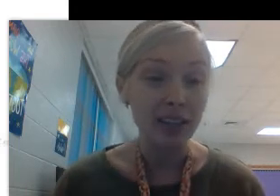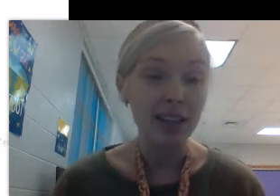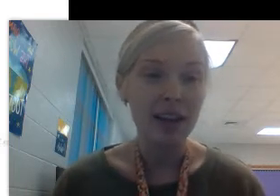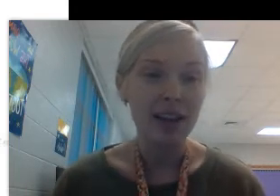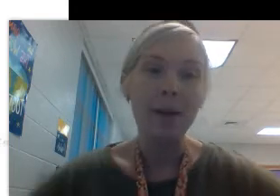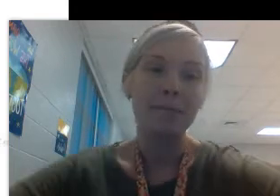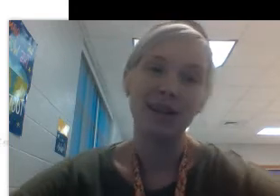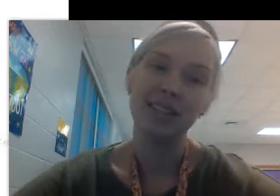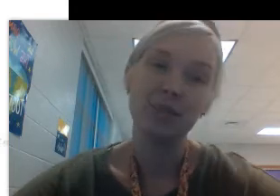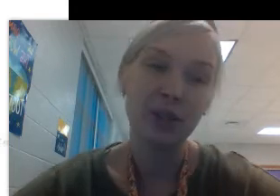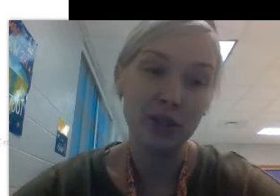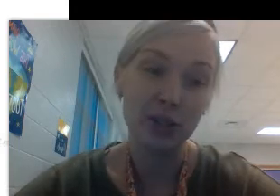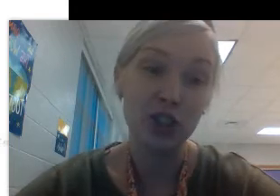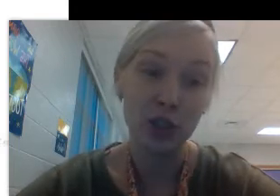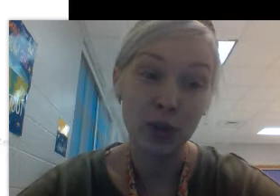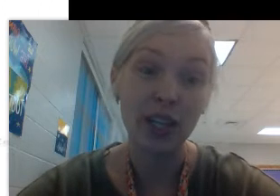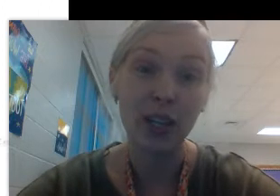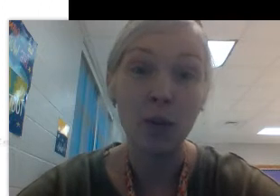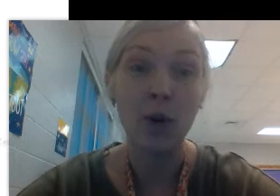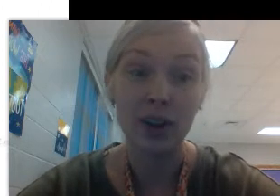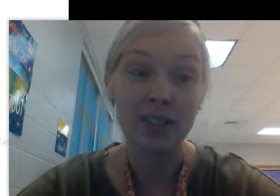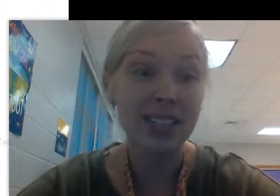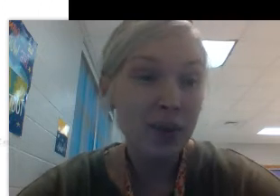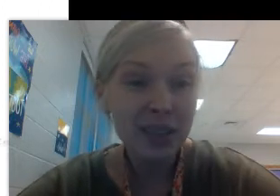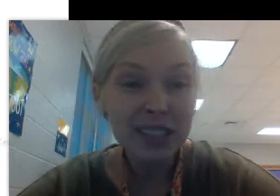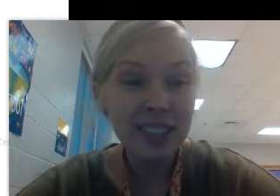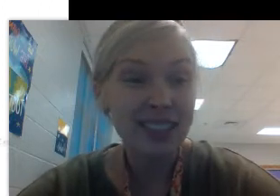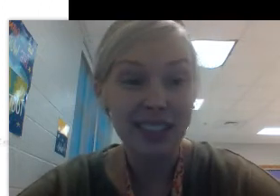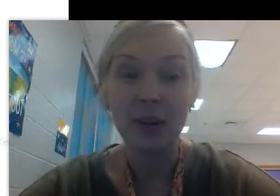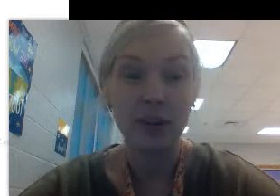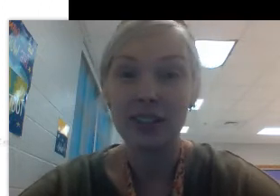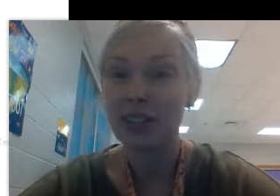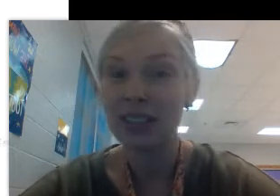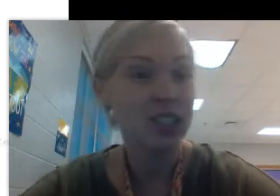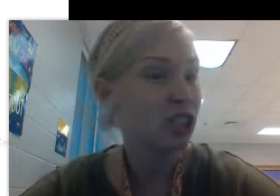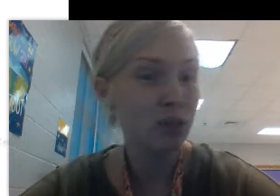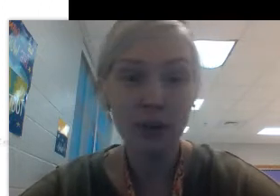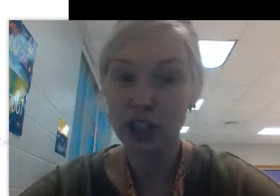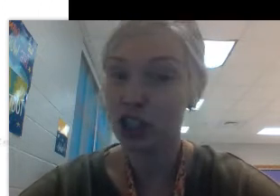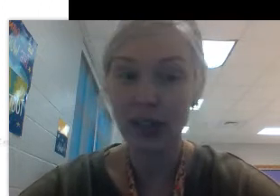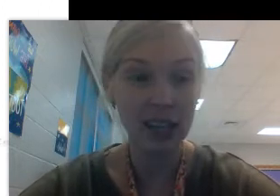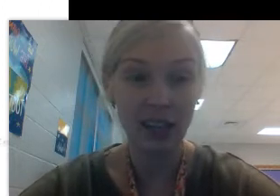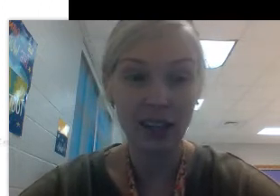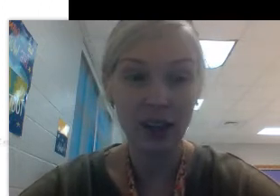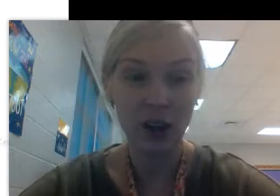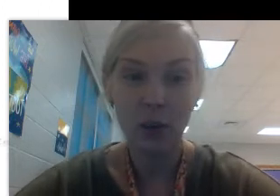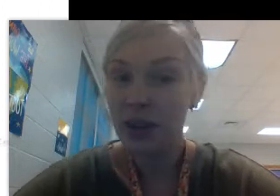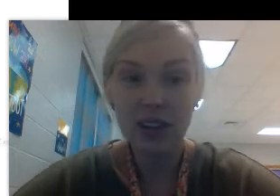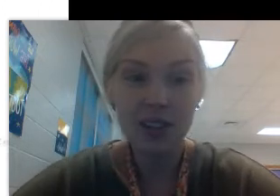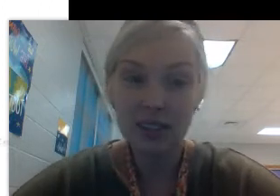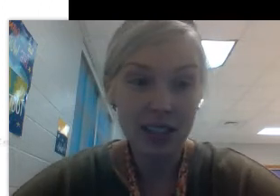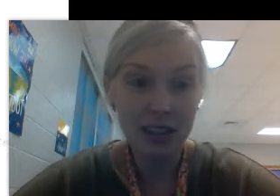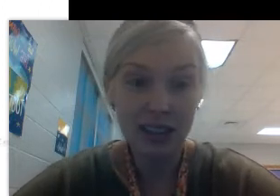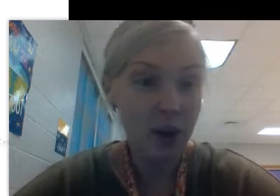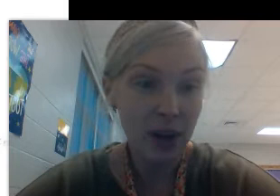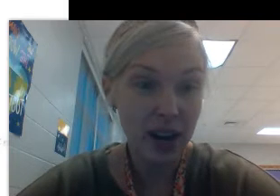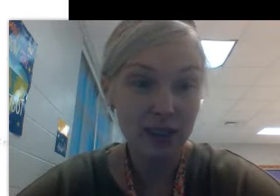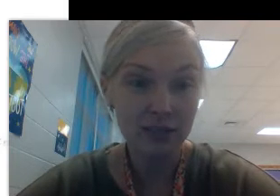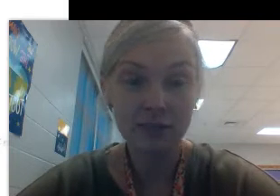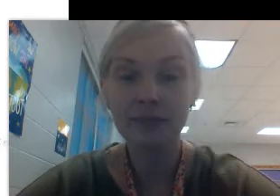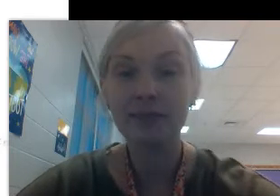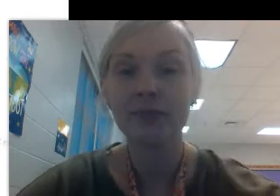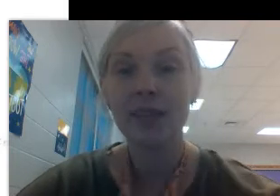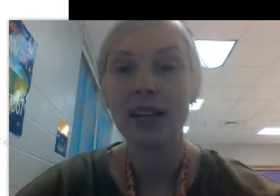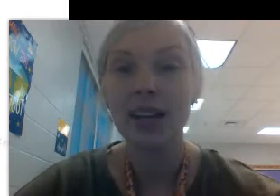me. But it's one of those tricky words. That's why it's one of our sight words, because it's super tricky. We couldn't have sounded that one